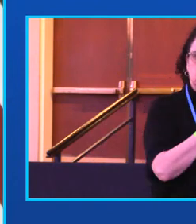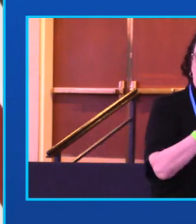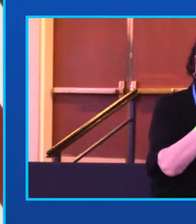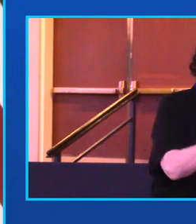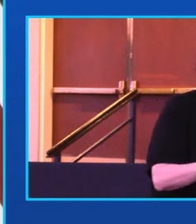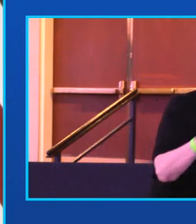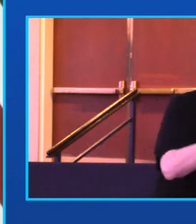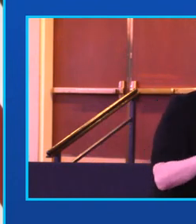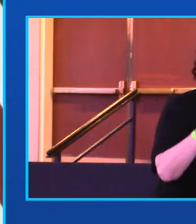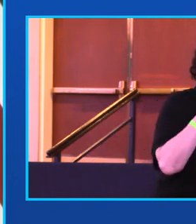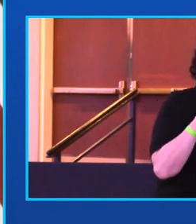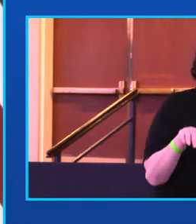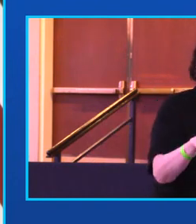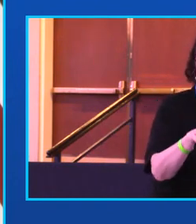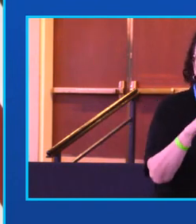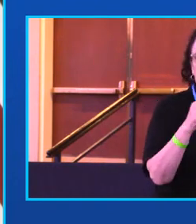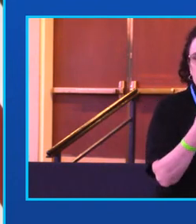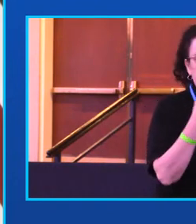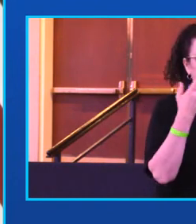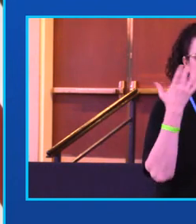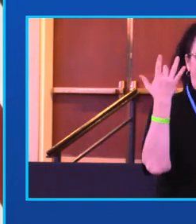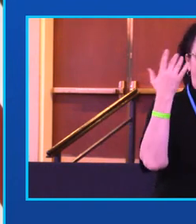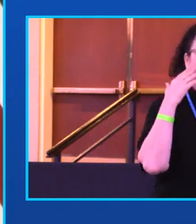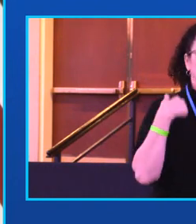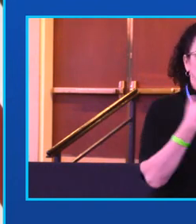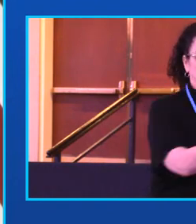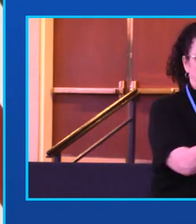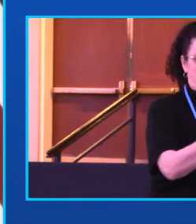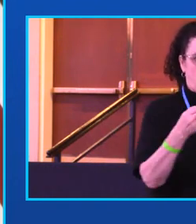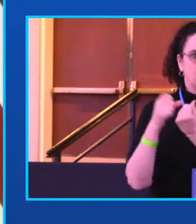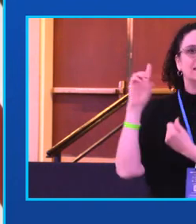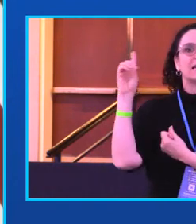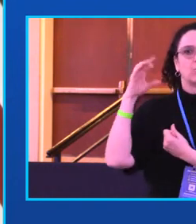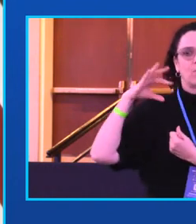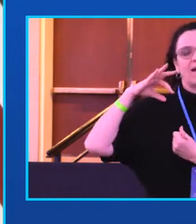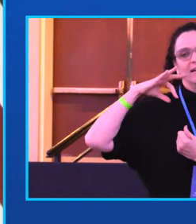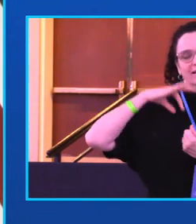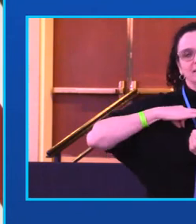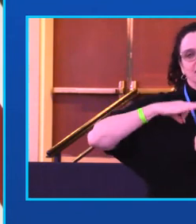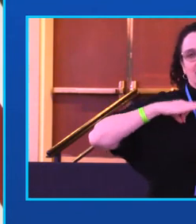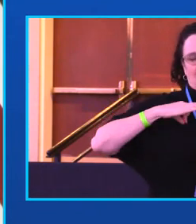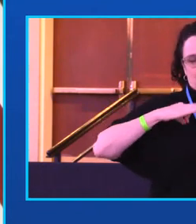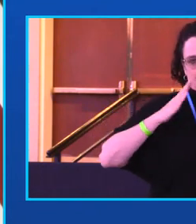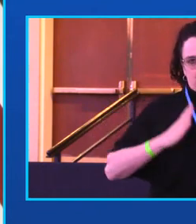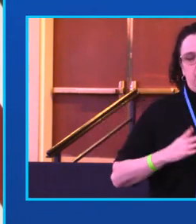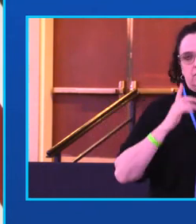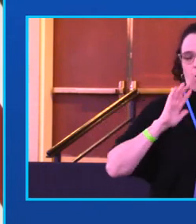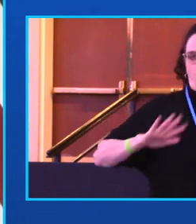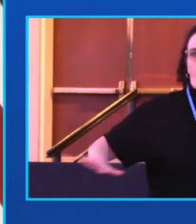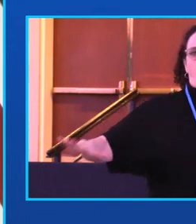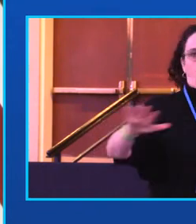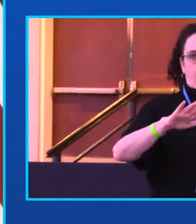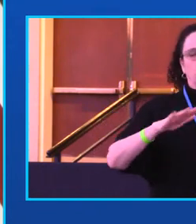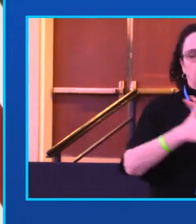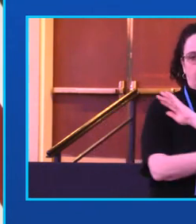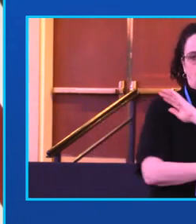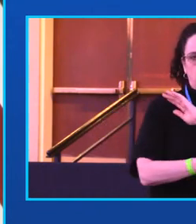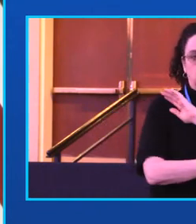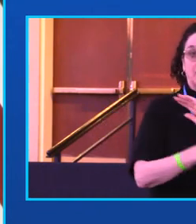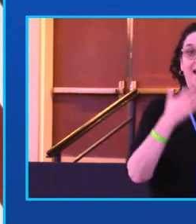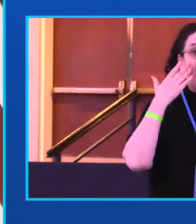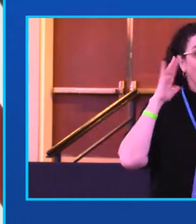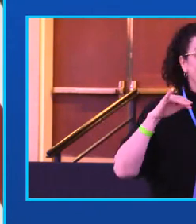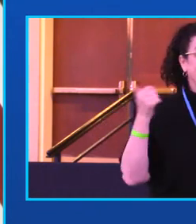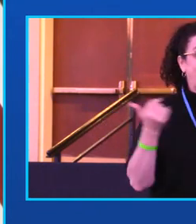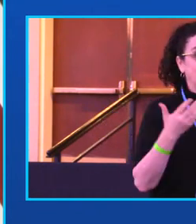The cost to run these programs is huge, but I'm confident these decisions are the right ones. I know that everything we're doing will